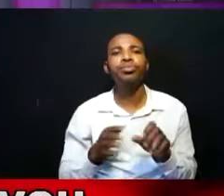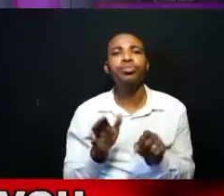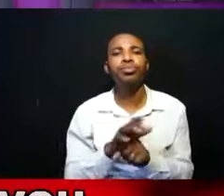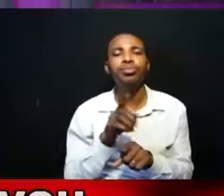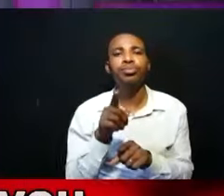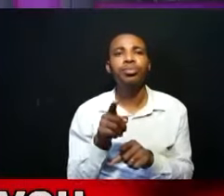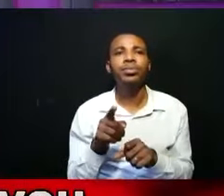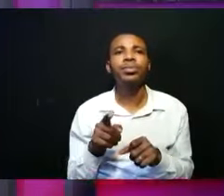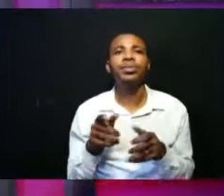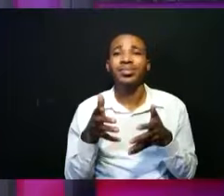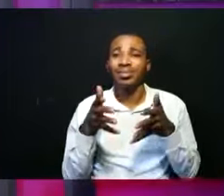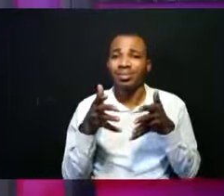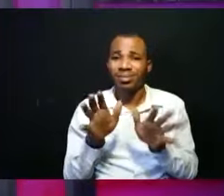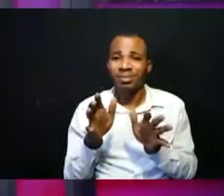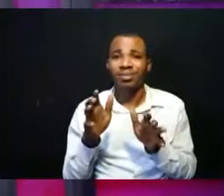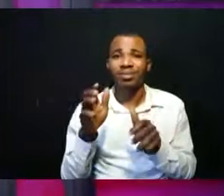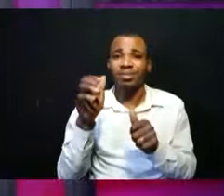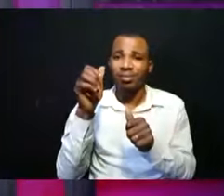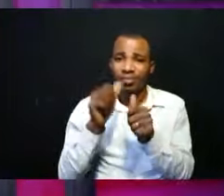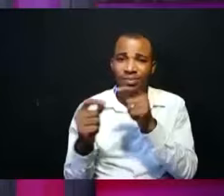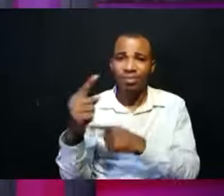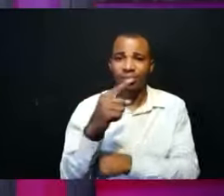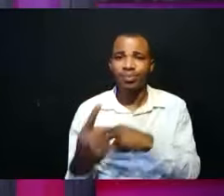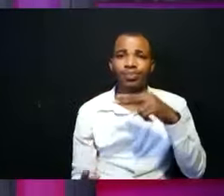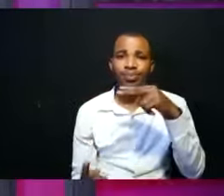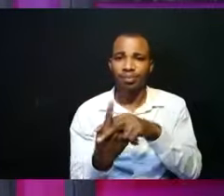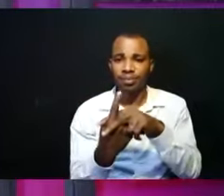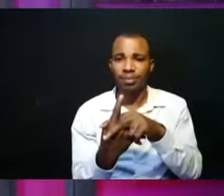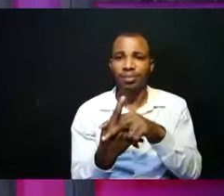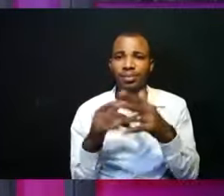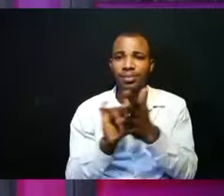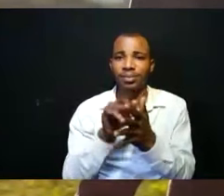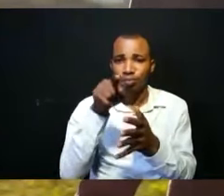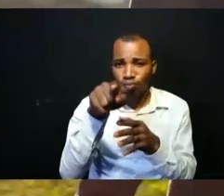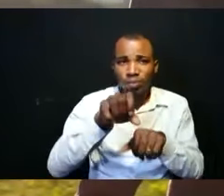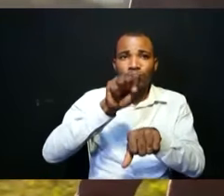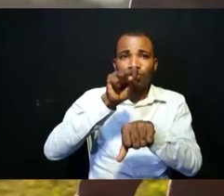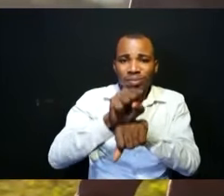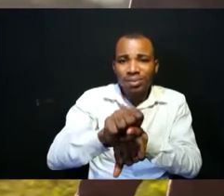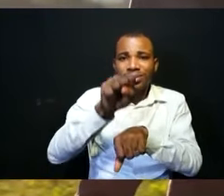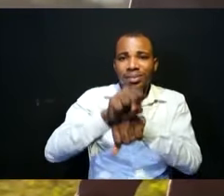Let every day come and meet you doing something about your challenges.